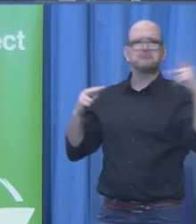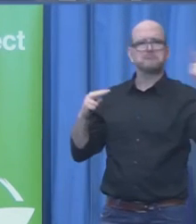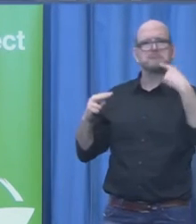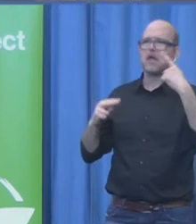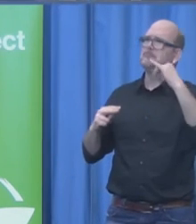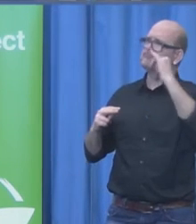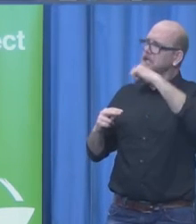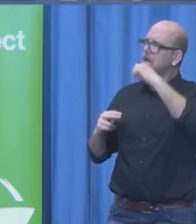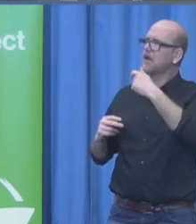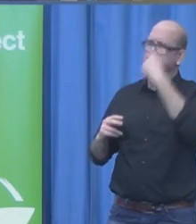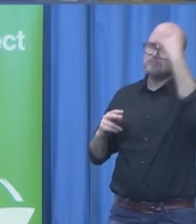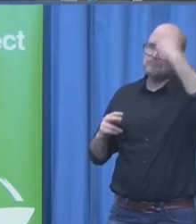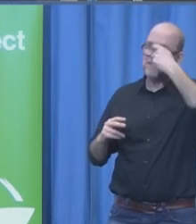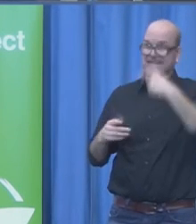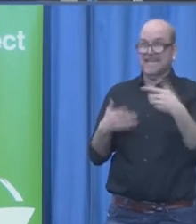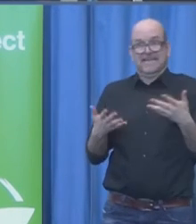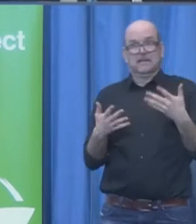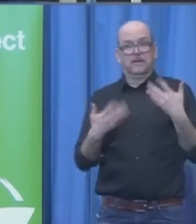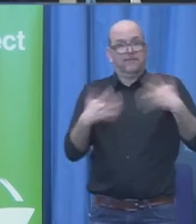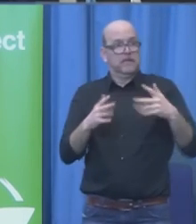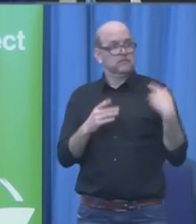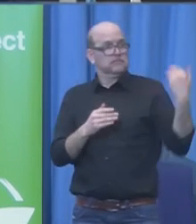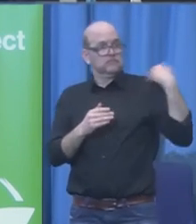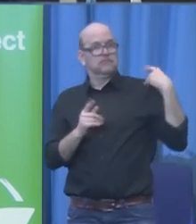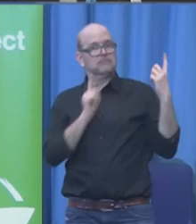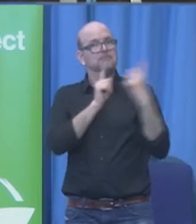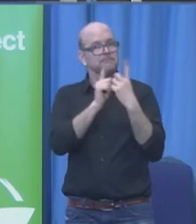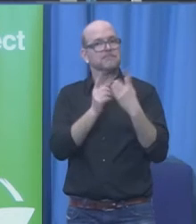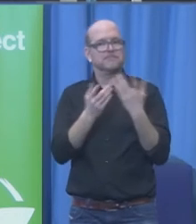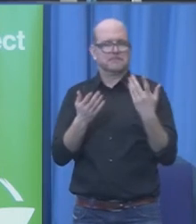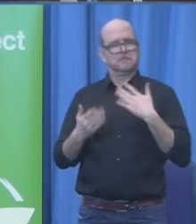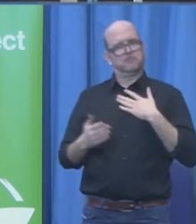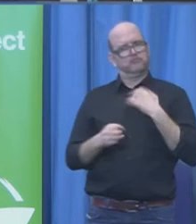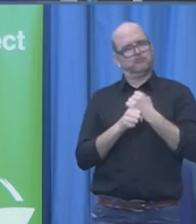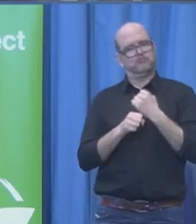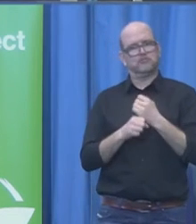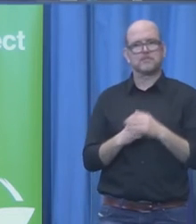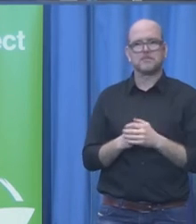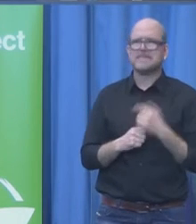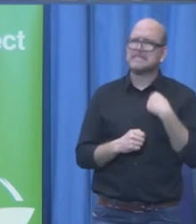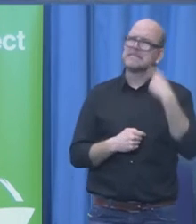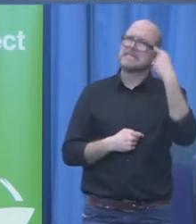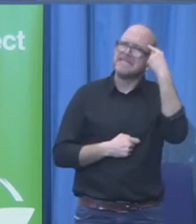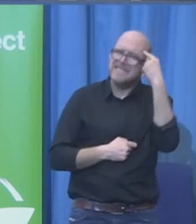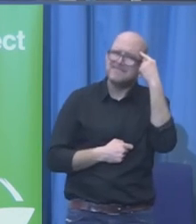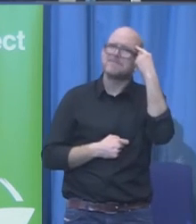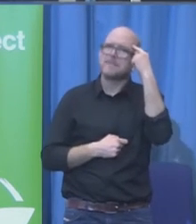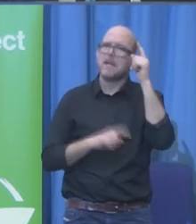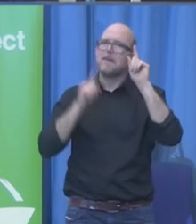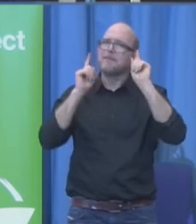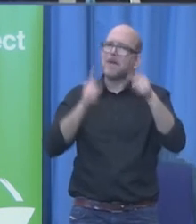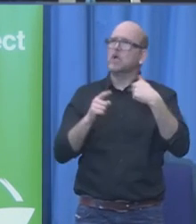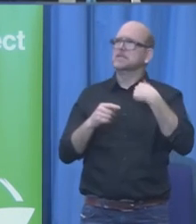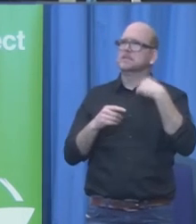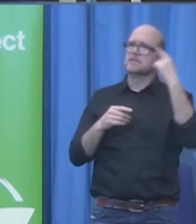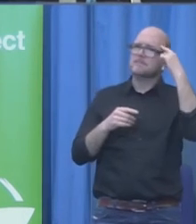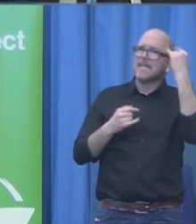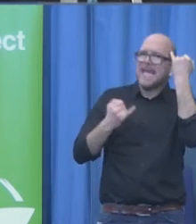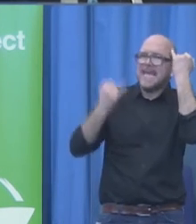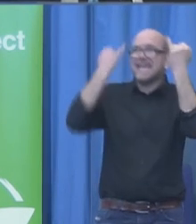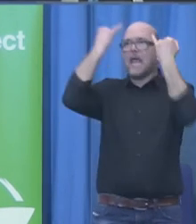creative in finding jobs, and we have to think out of the box,